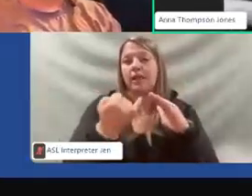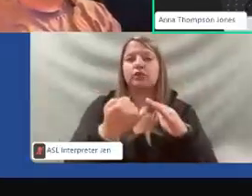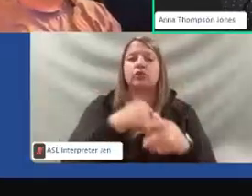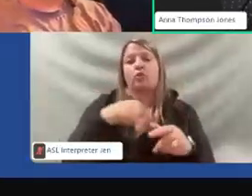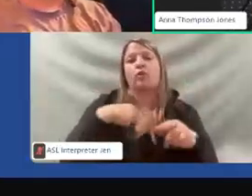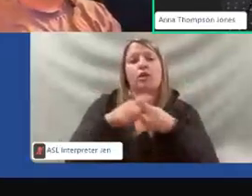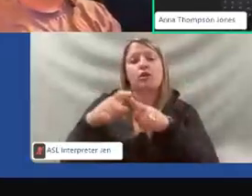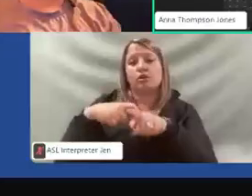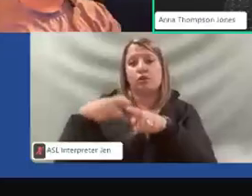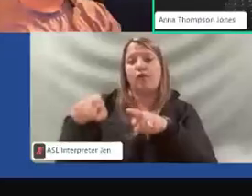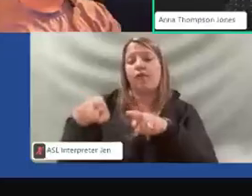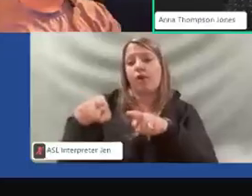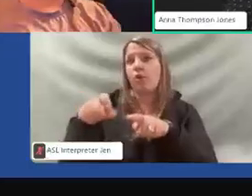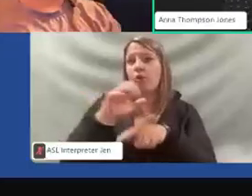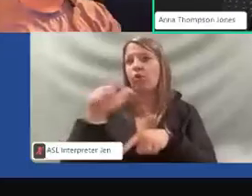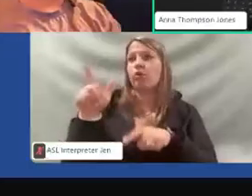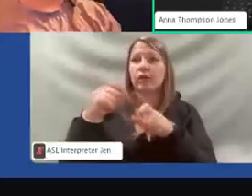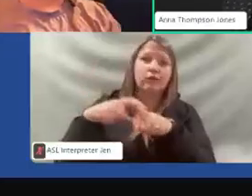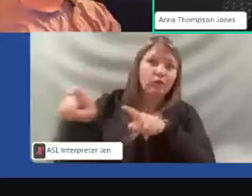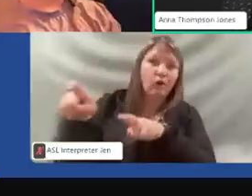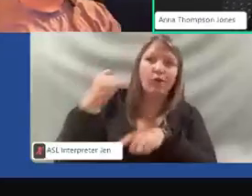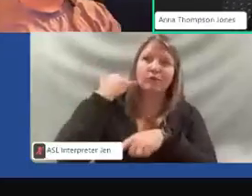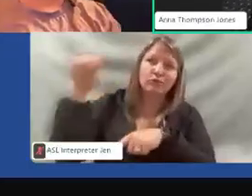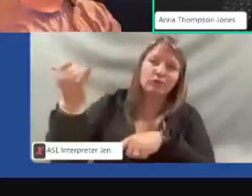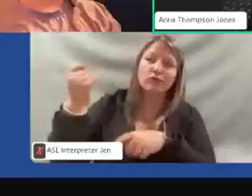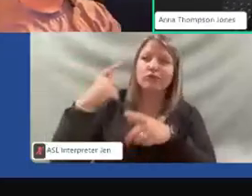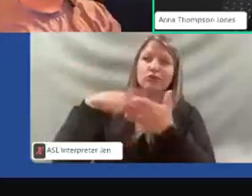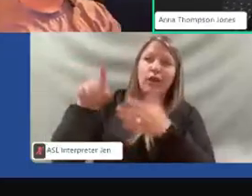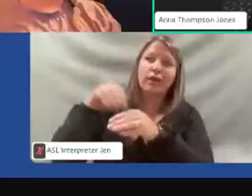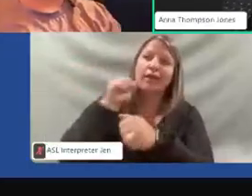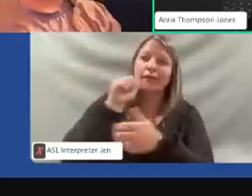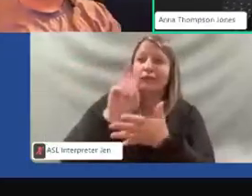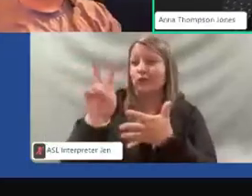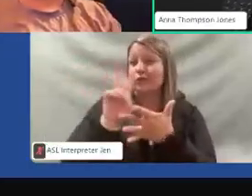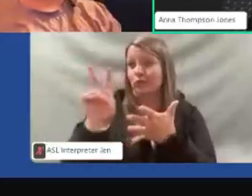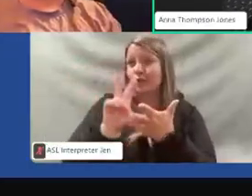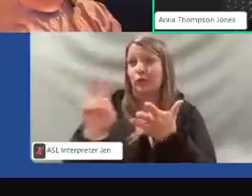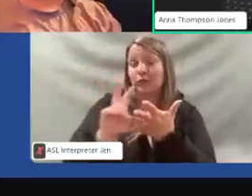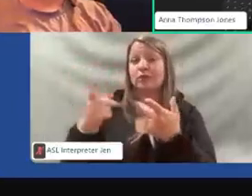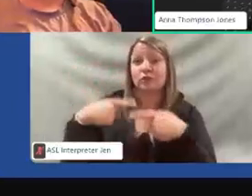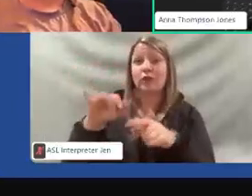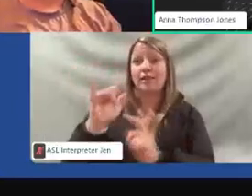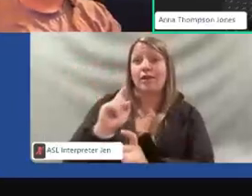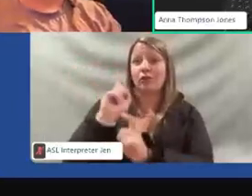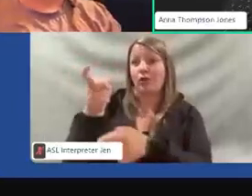added a phone call component to that where we call and check in with people every 2 weeks during that grant.